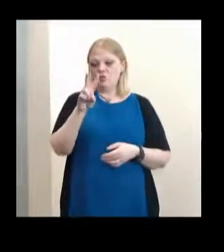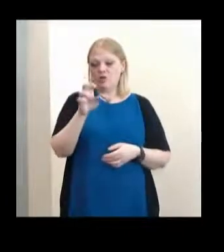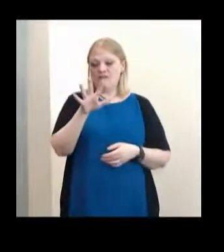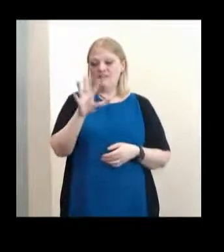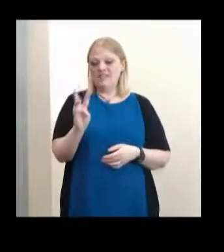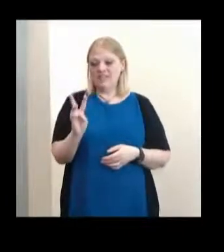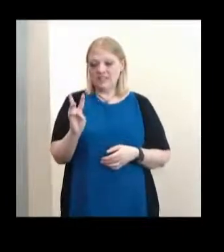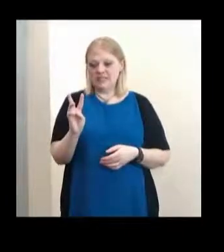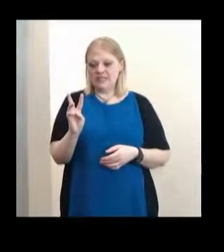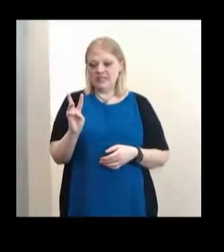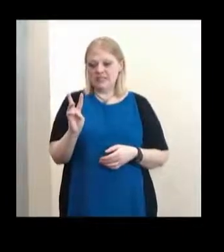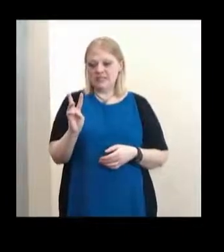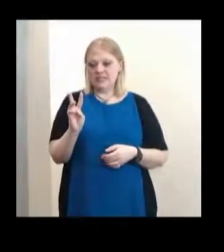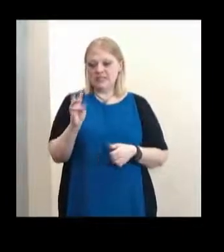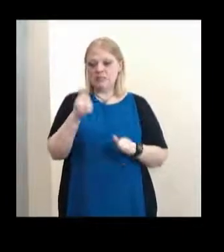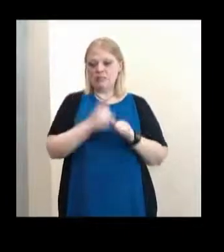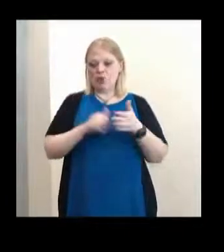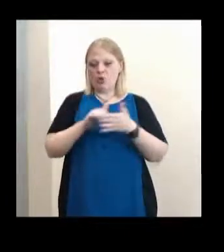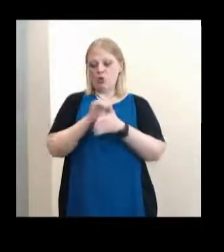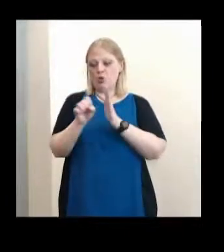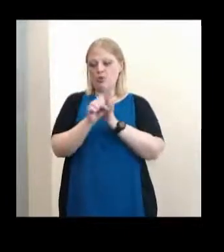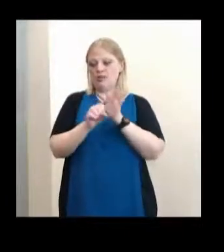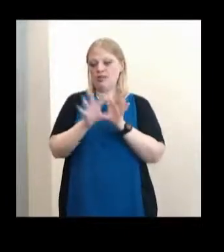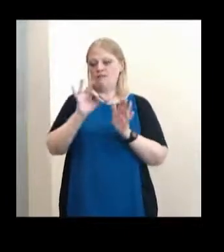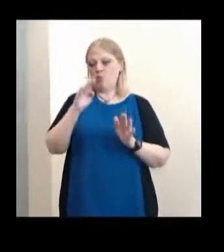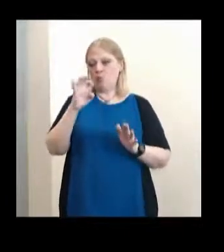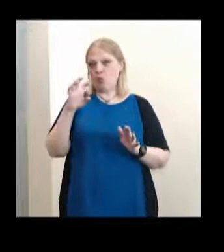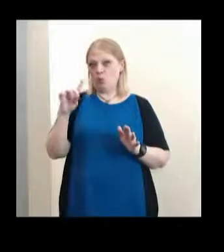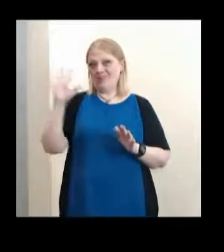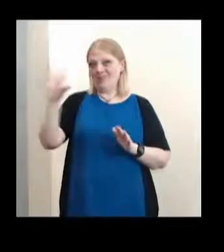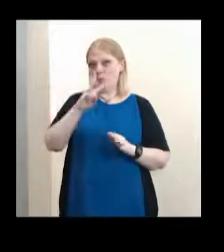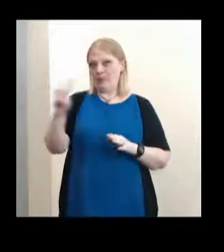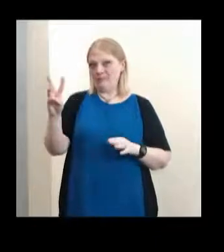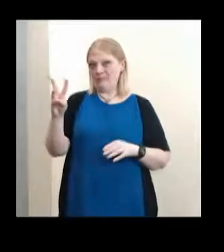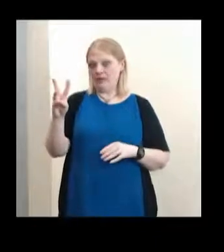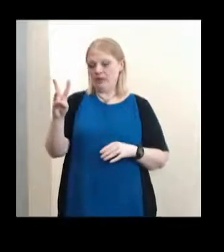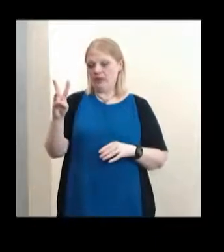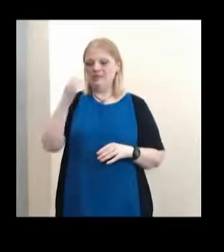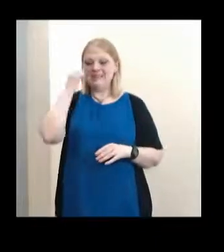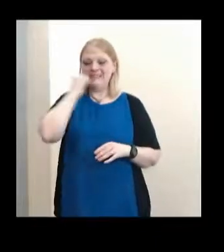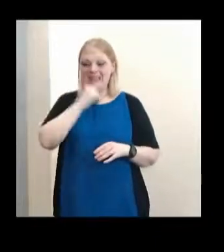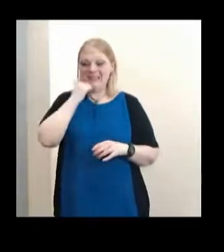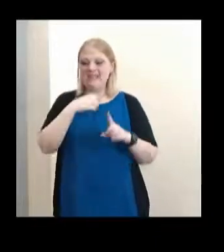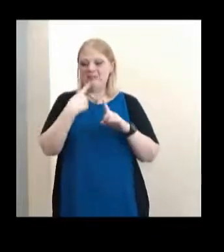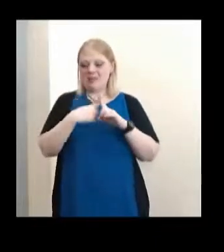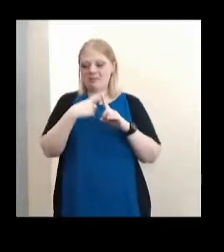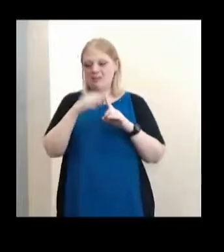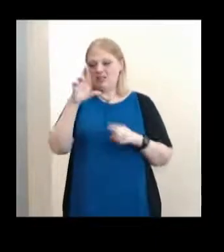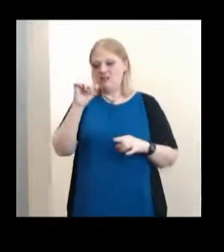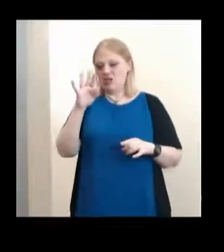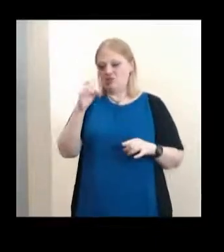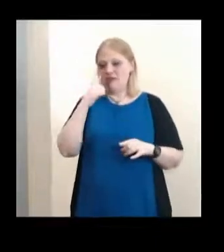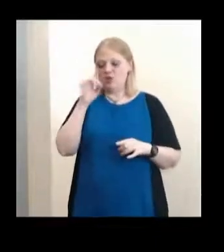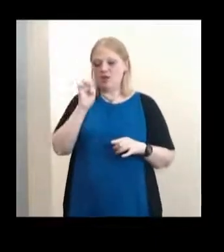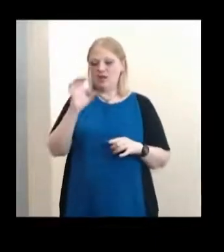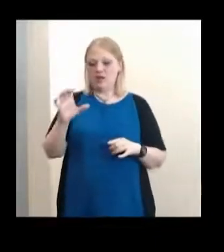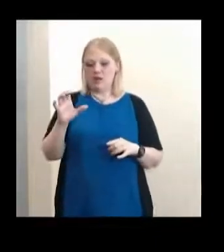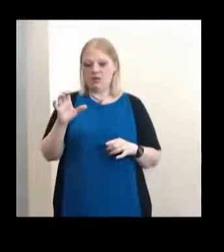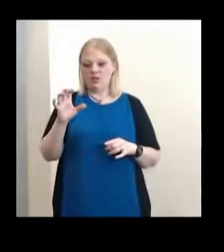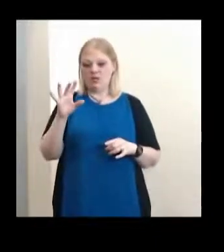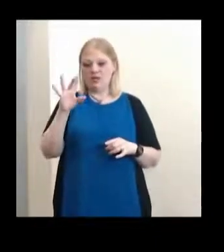73,256. And per the New York State Forward site, the daily positivity rate for Erie County